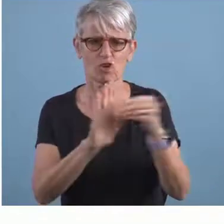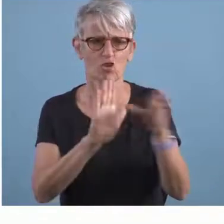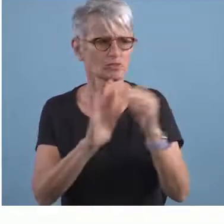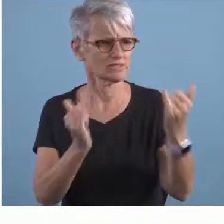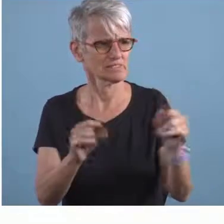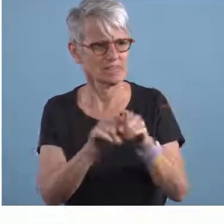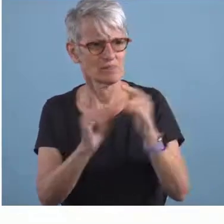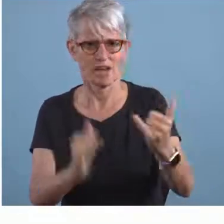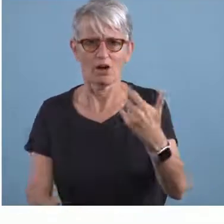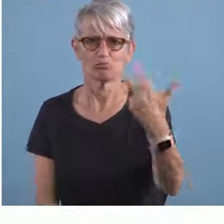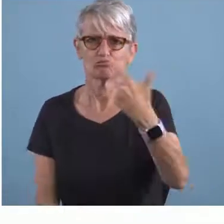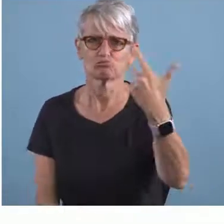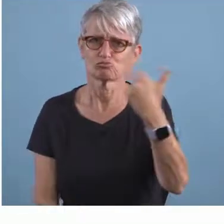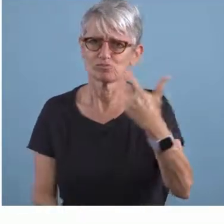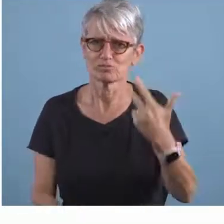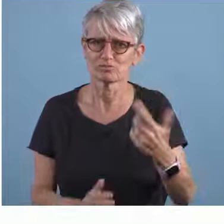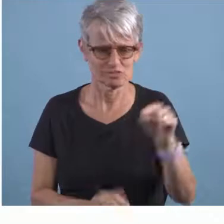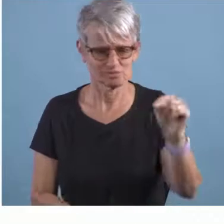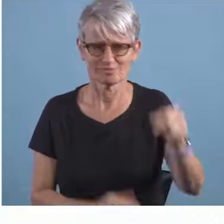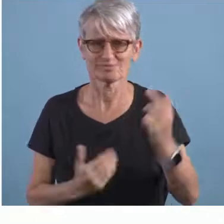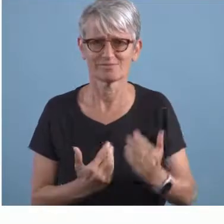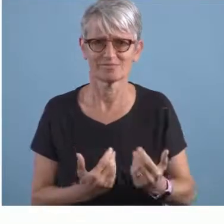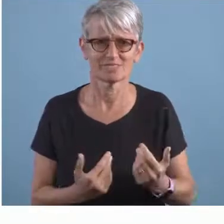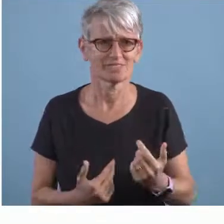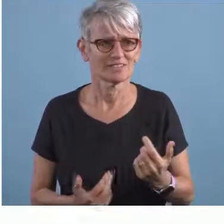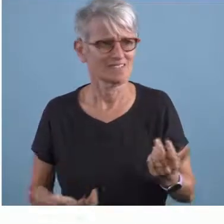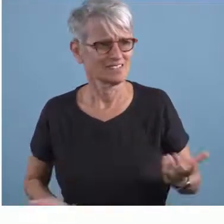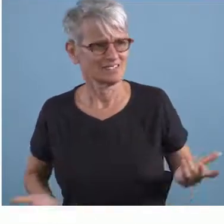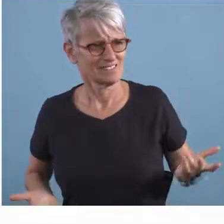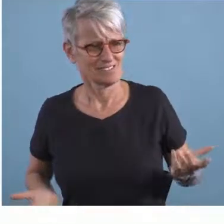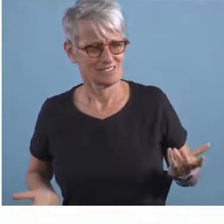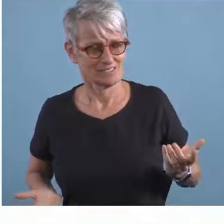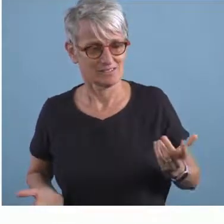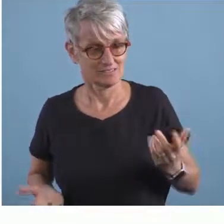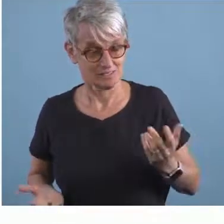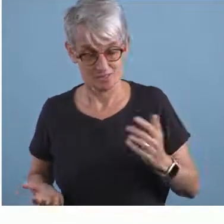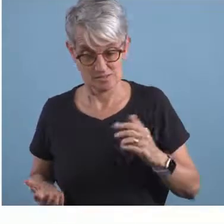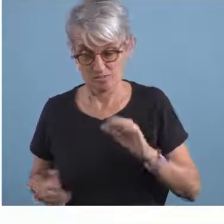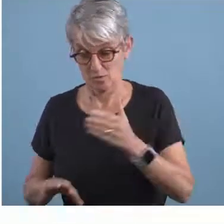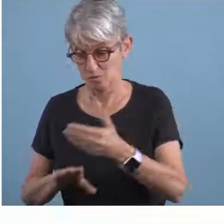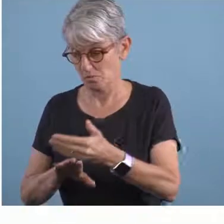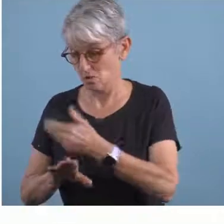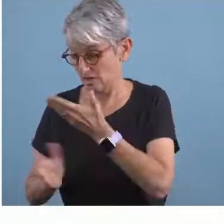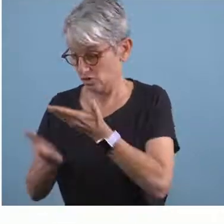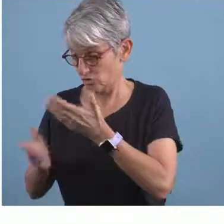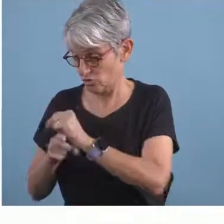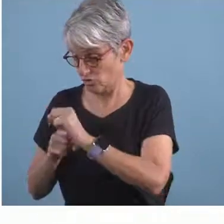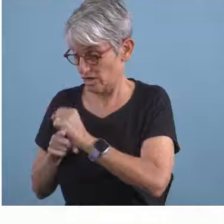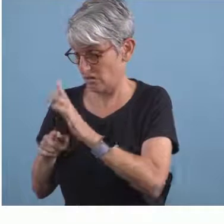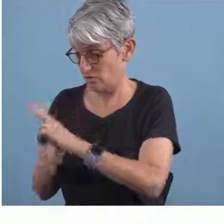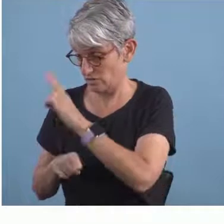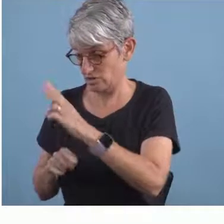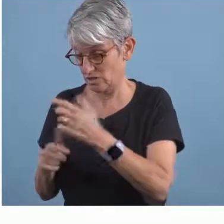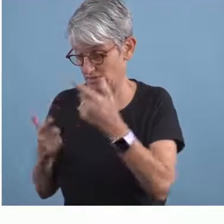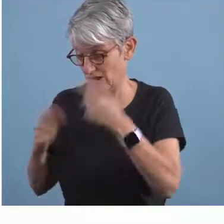this webinar. And I don't know if anyone has done this since their pre-service training at university, but